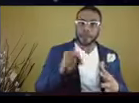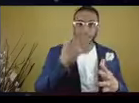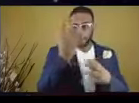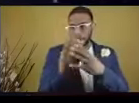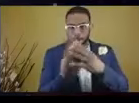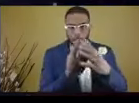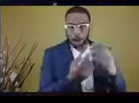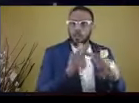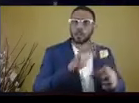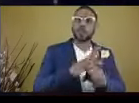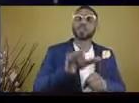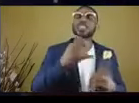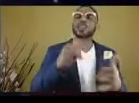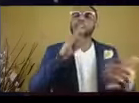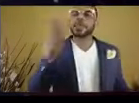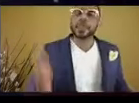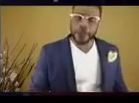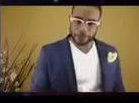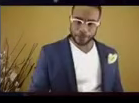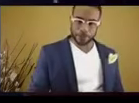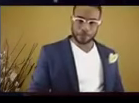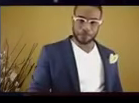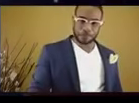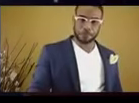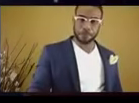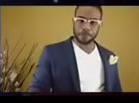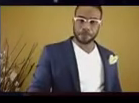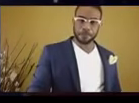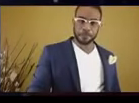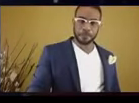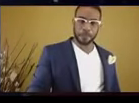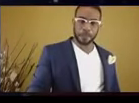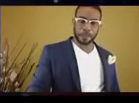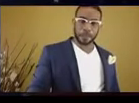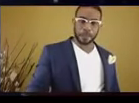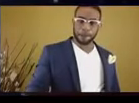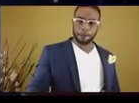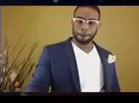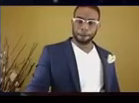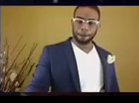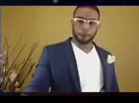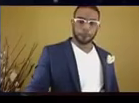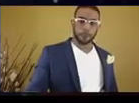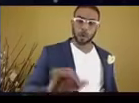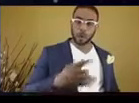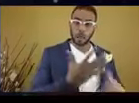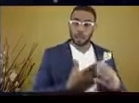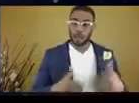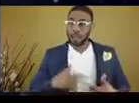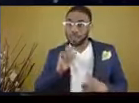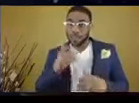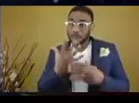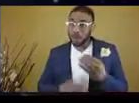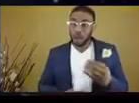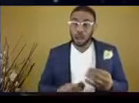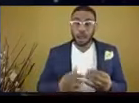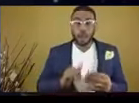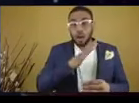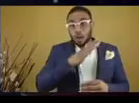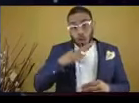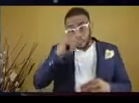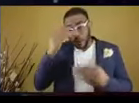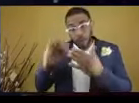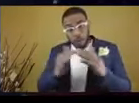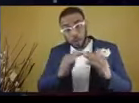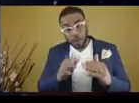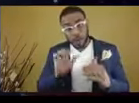from COVID-19 should still be here. All of these lives didn't have to be lost. And rural Black communities,